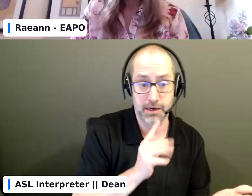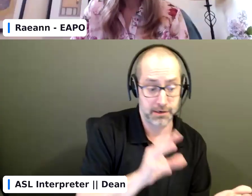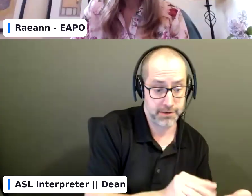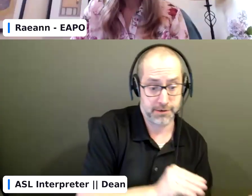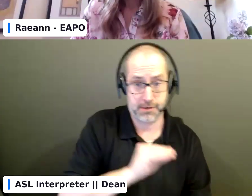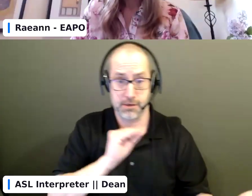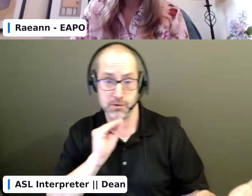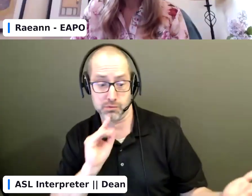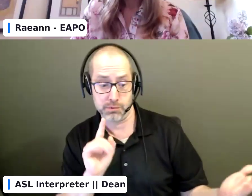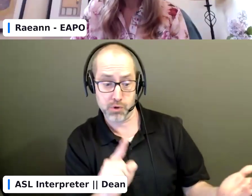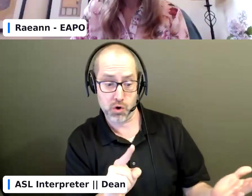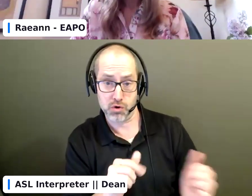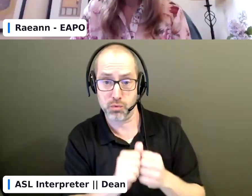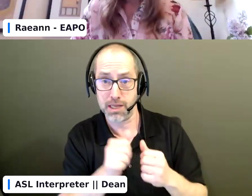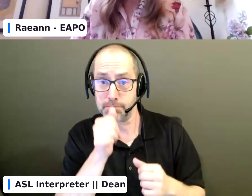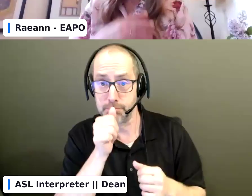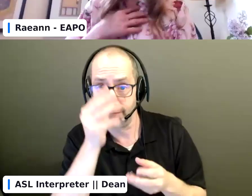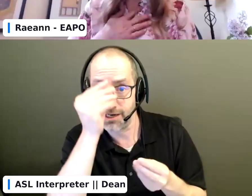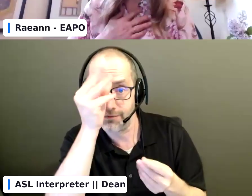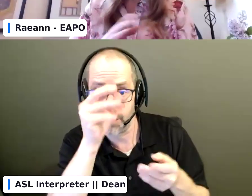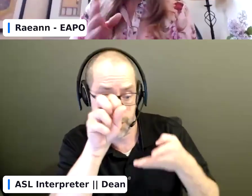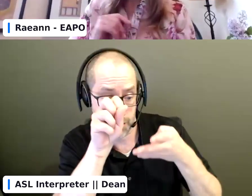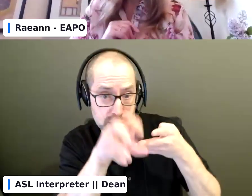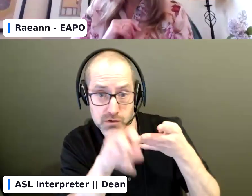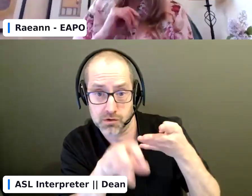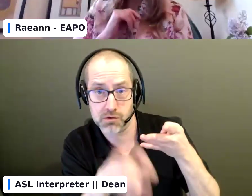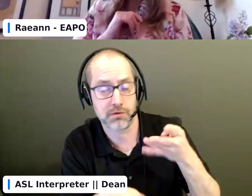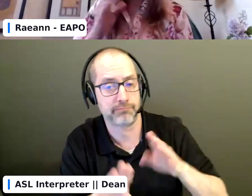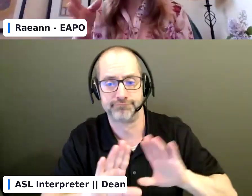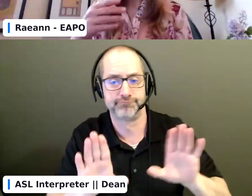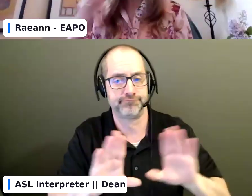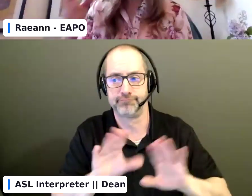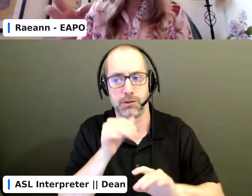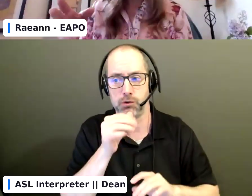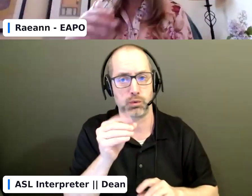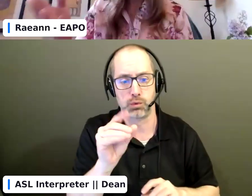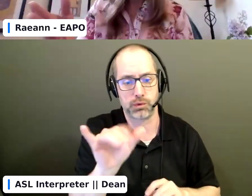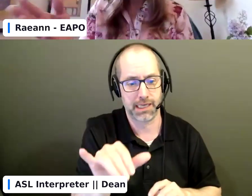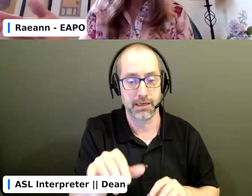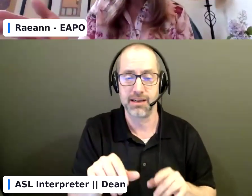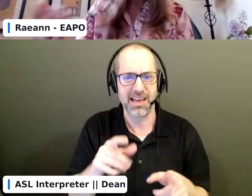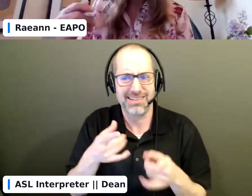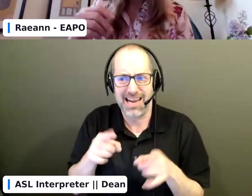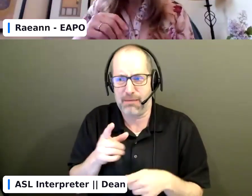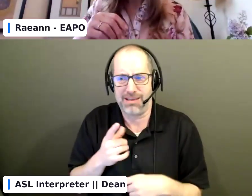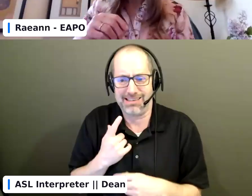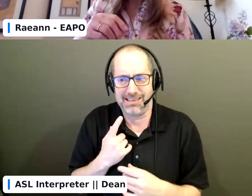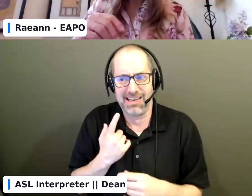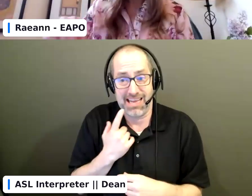link that's sent to you Right. I mean, without I know I just ordinary had that the other verification. day. If I'm going to approve a payment, for